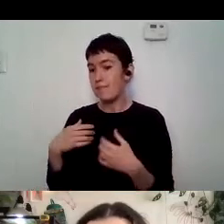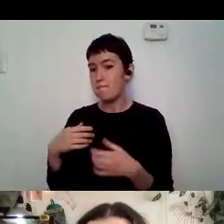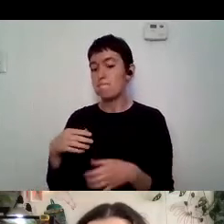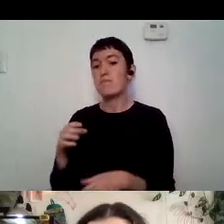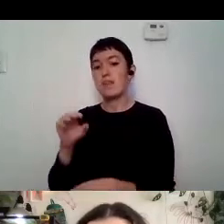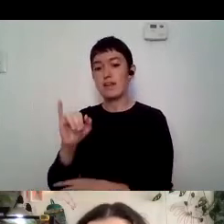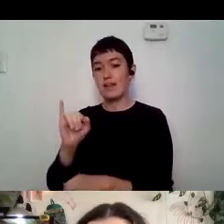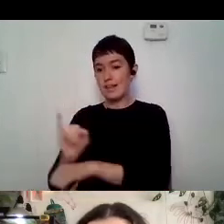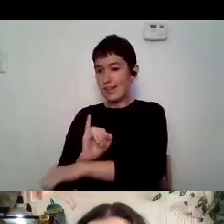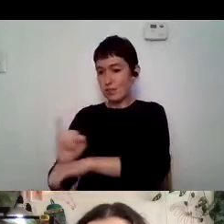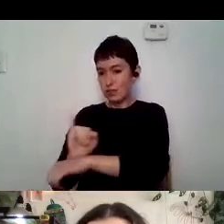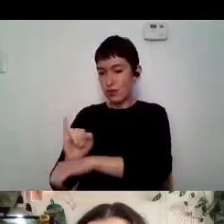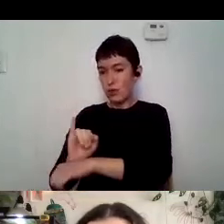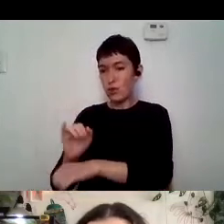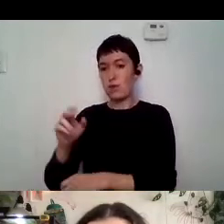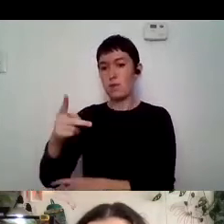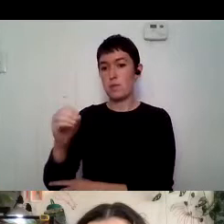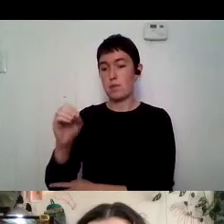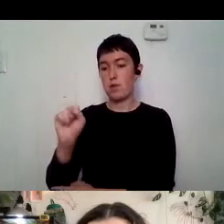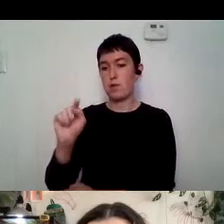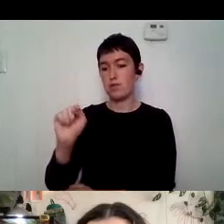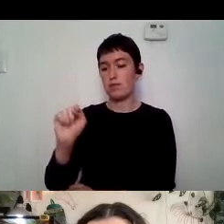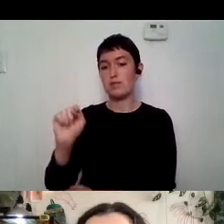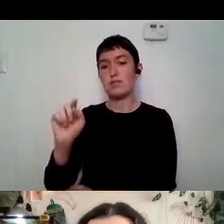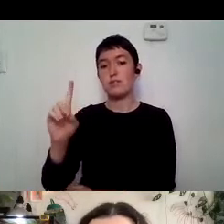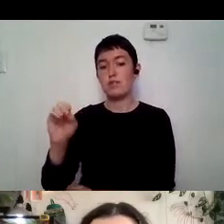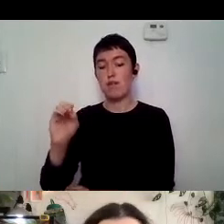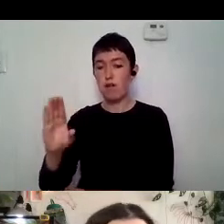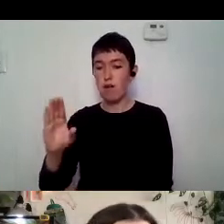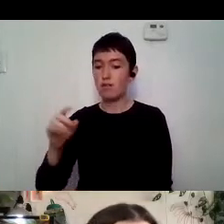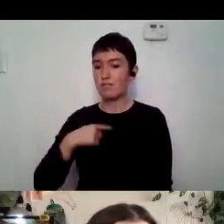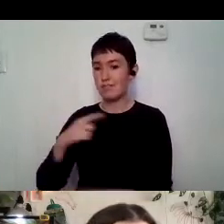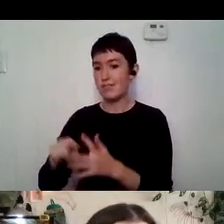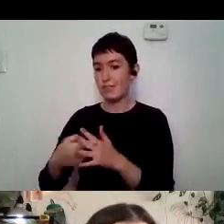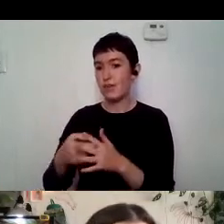got started on artificial intelligence for drug design.